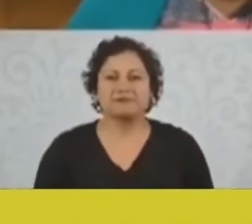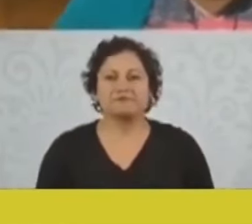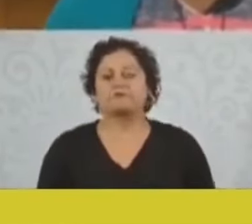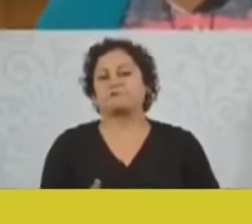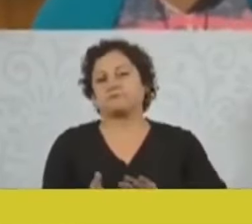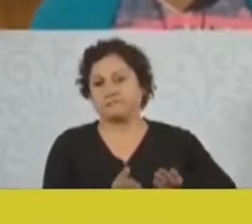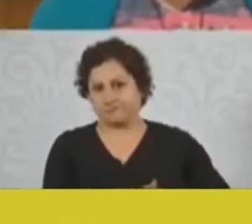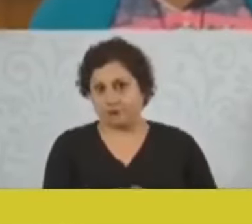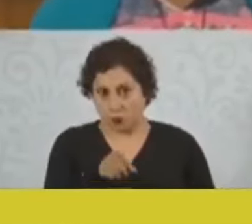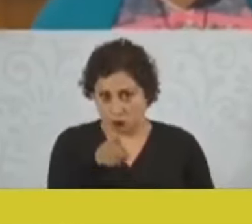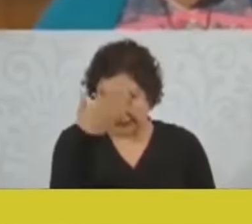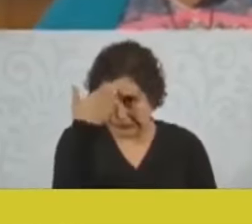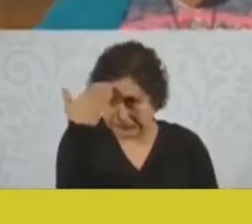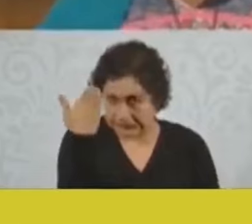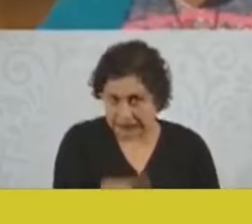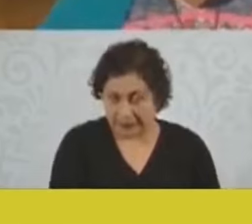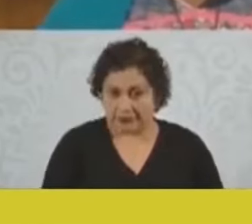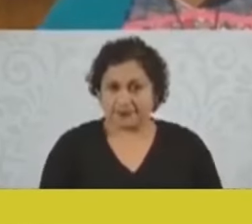as you know,